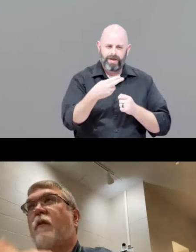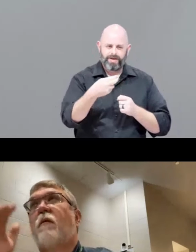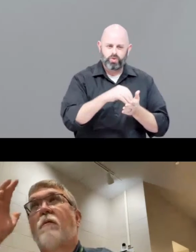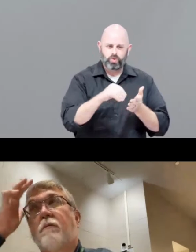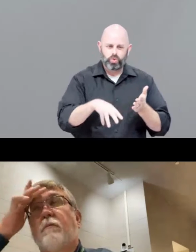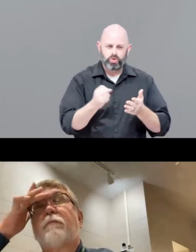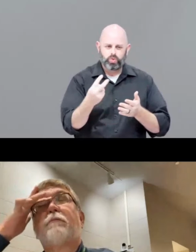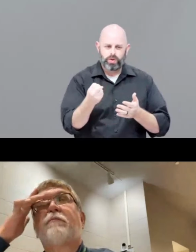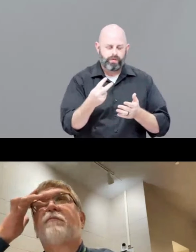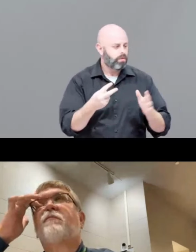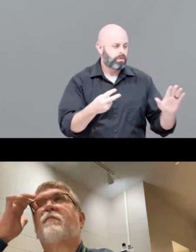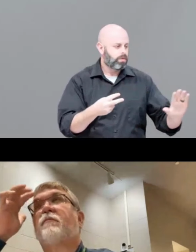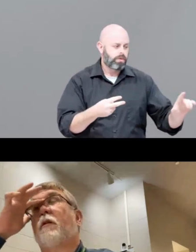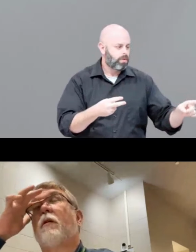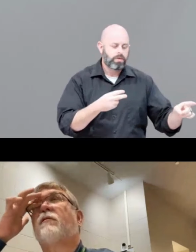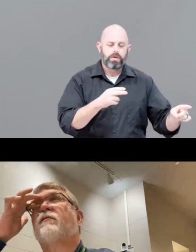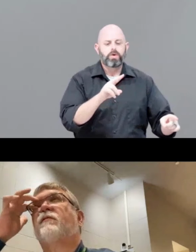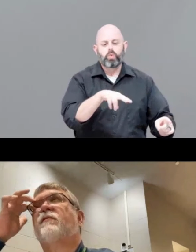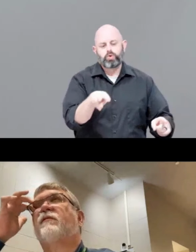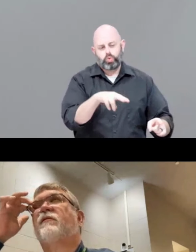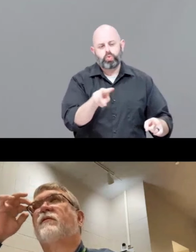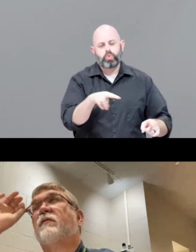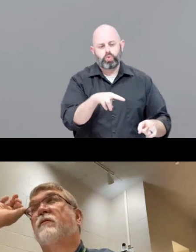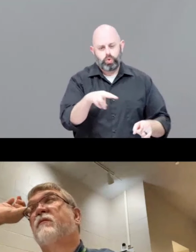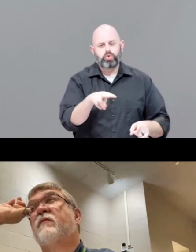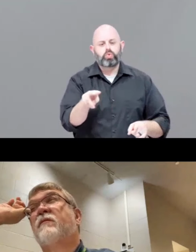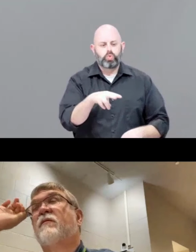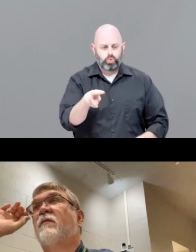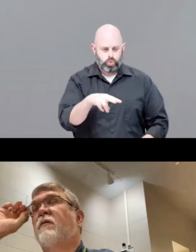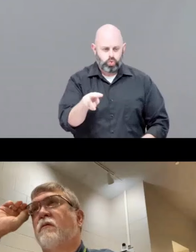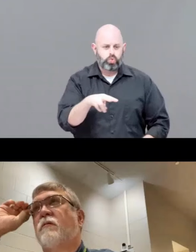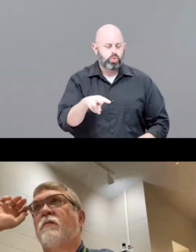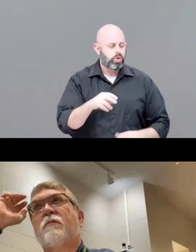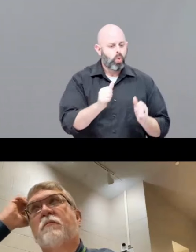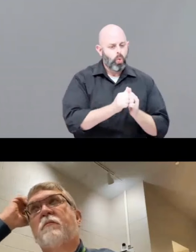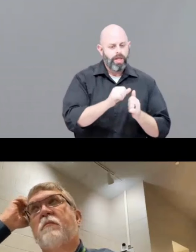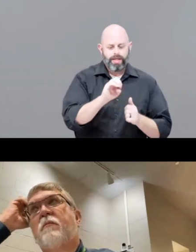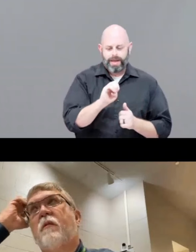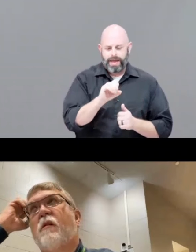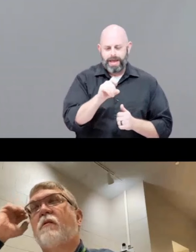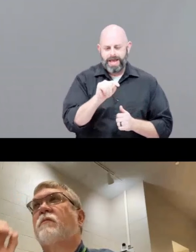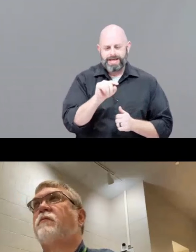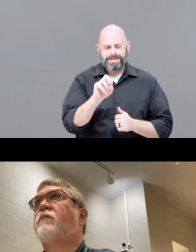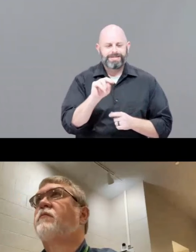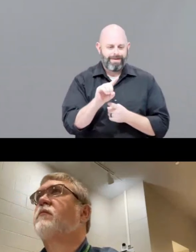High school, we have 22 high schoolers. Yeah, that's with the Okay. extend. Yes, yeah.